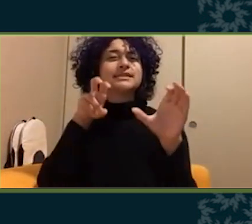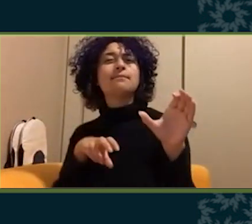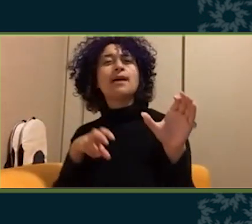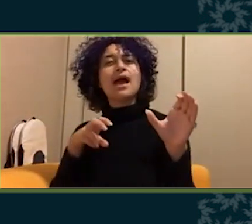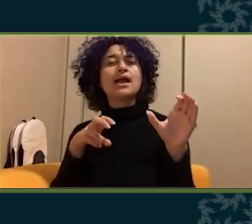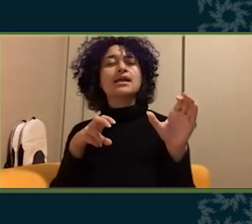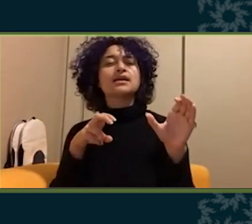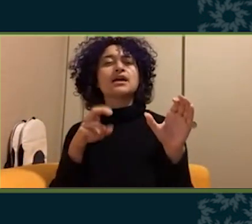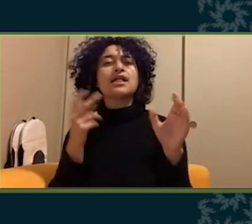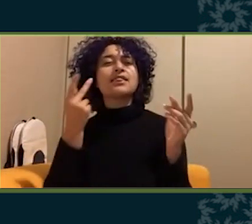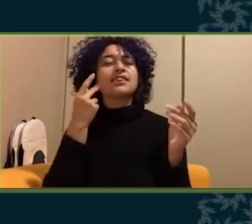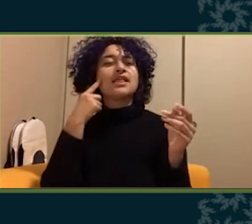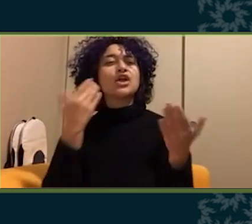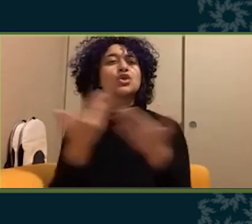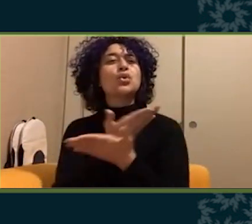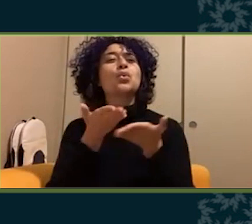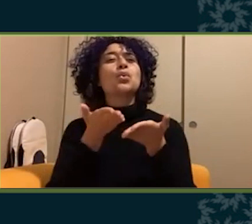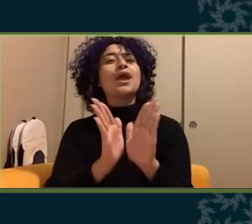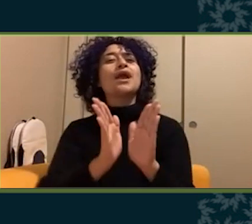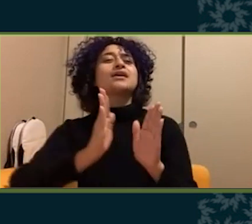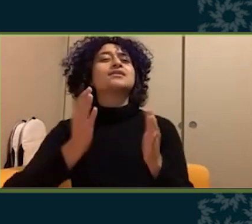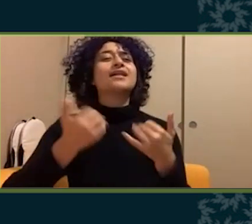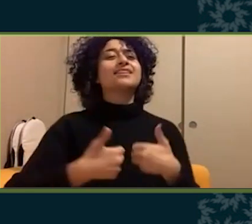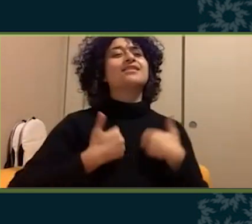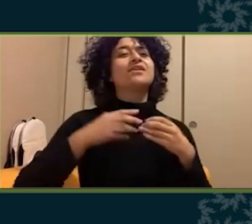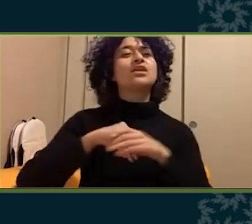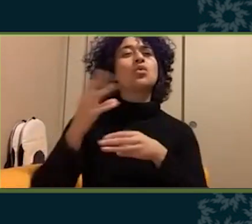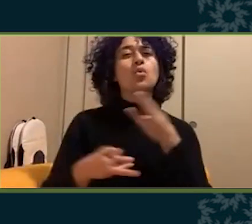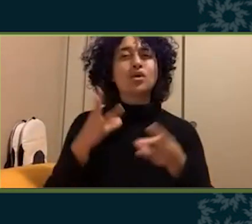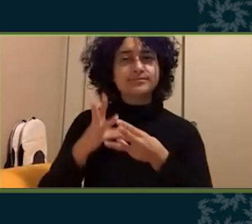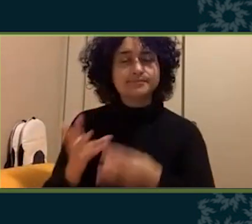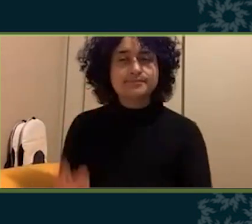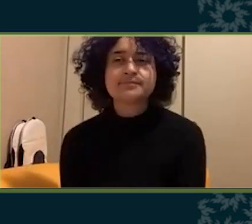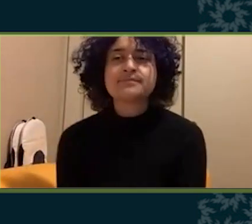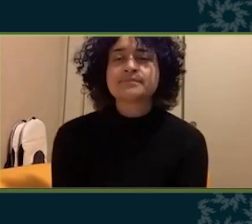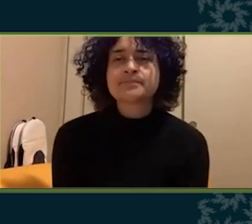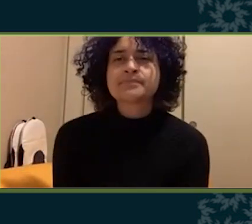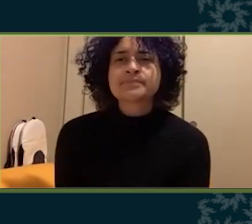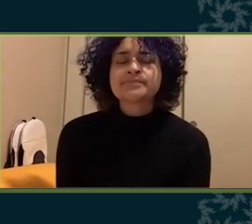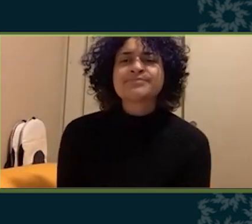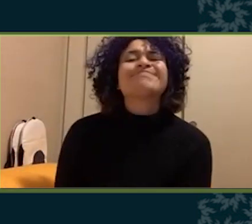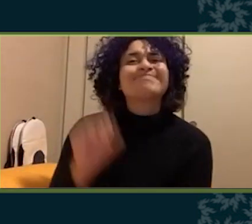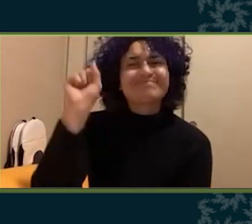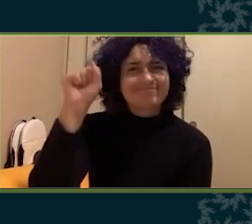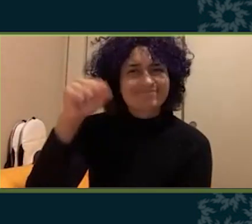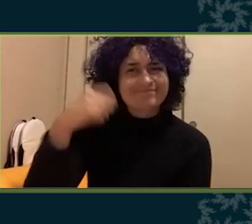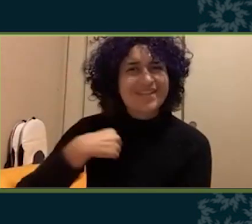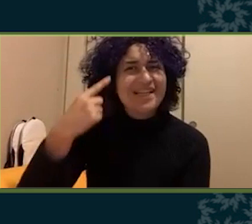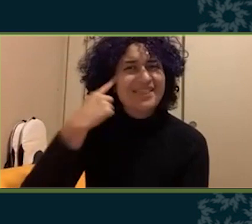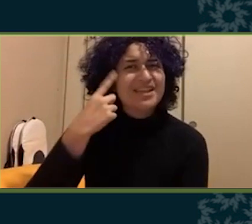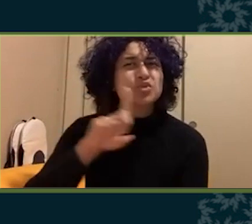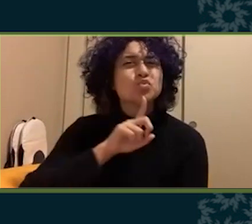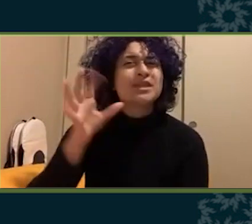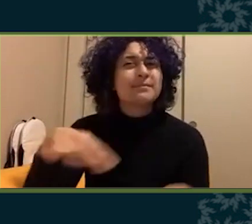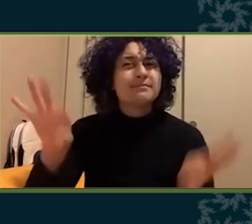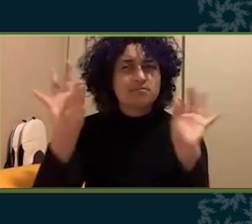opportunities, new ways of existing in the world? Yeah, I think it's really important to